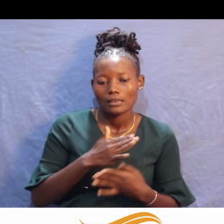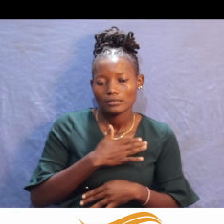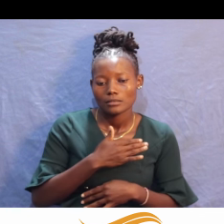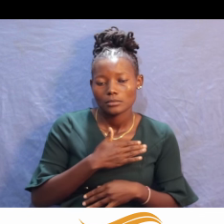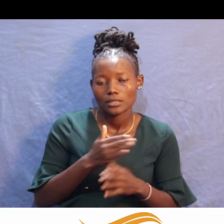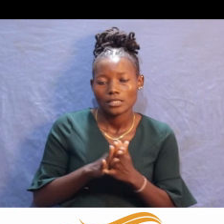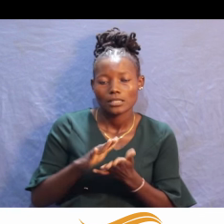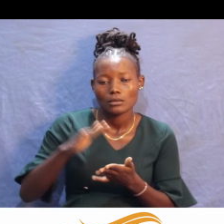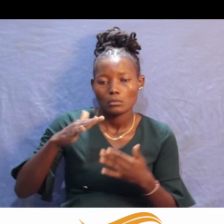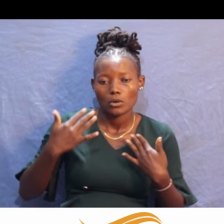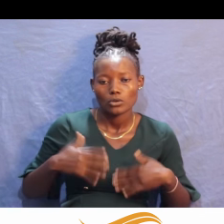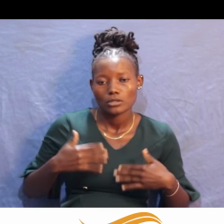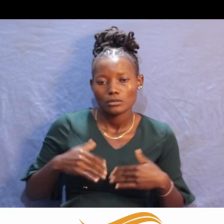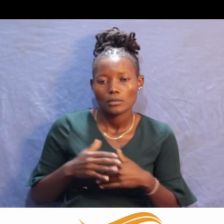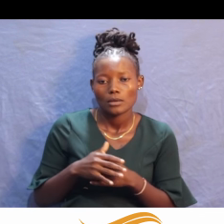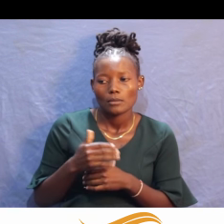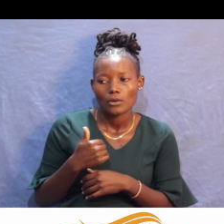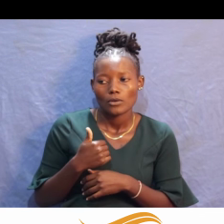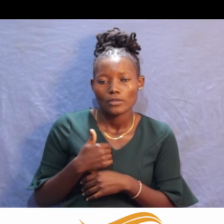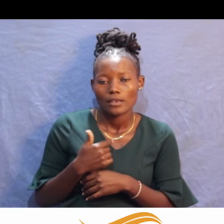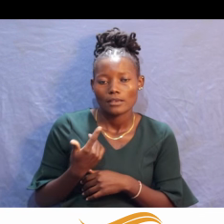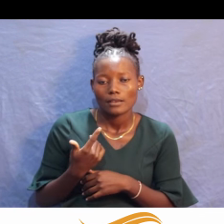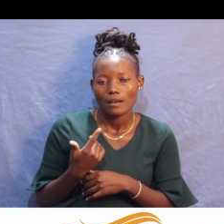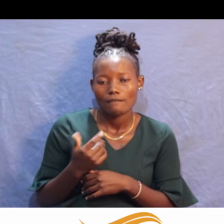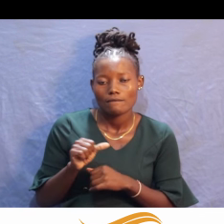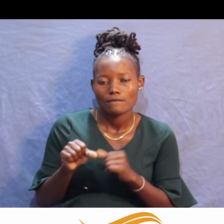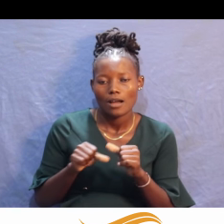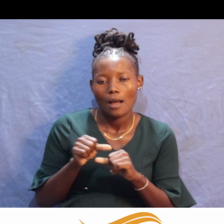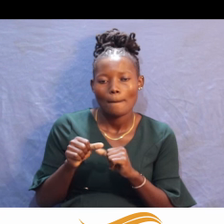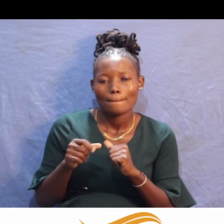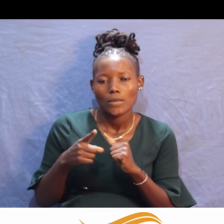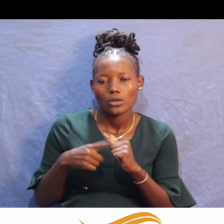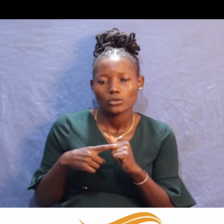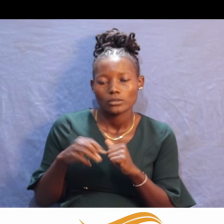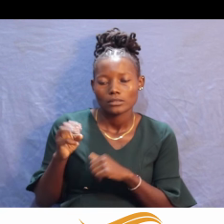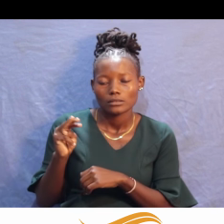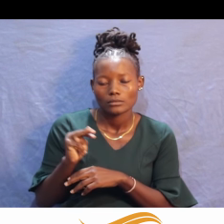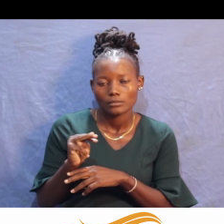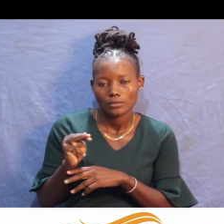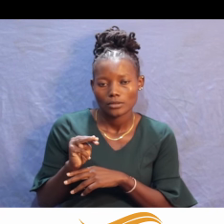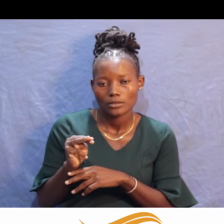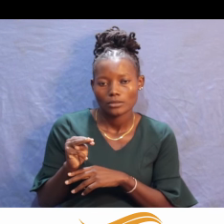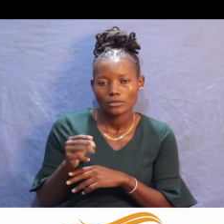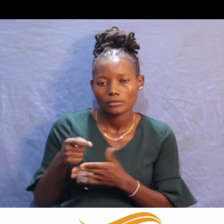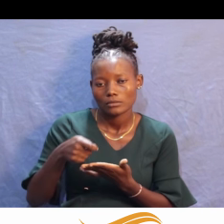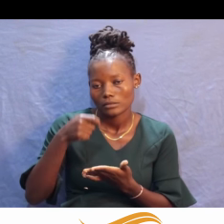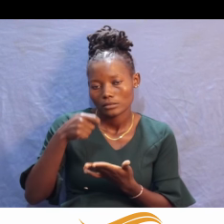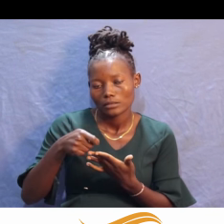And most people that are sedentary, that's about 60 milliliters, 60